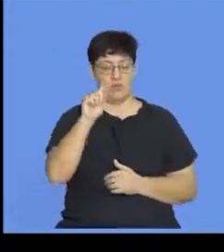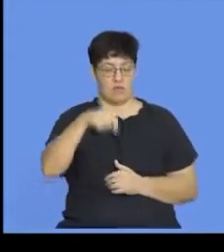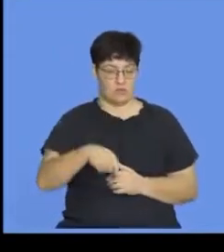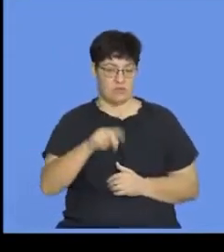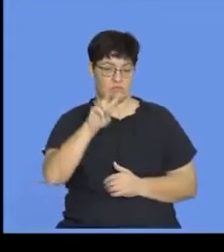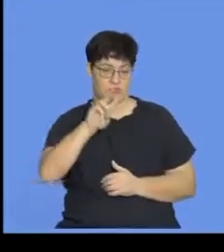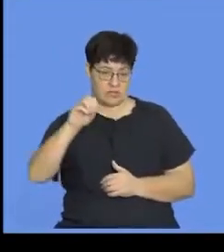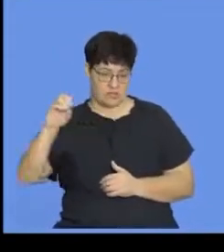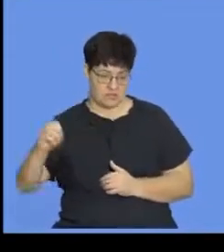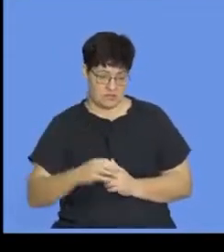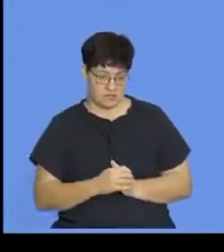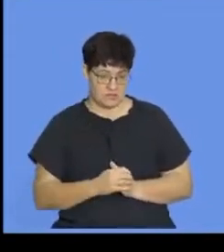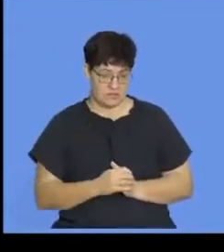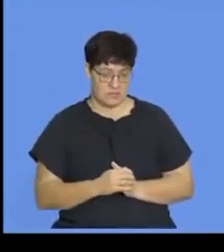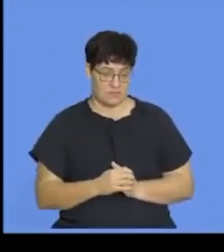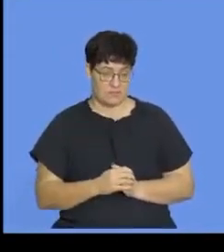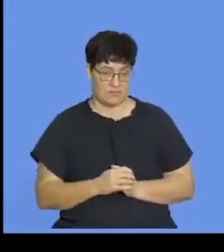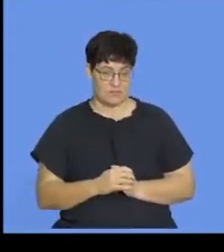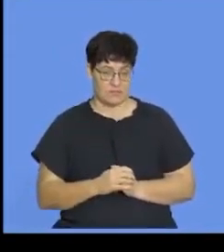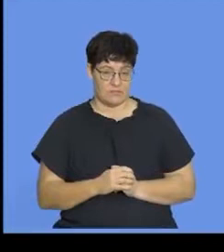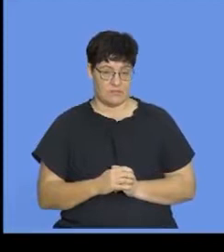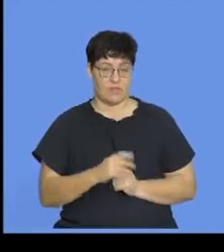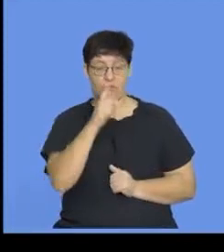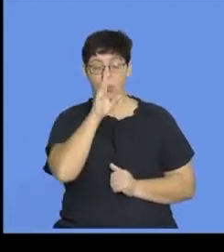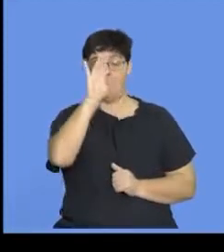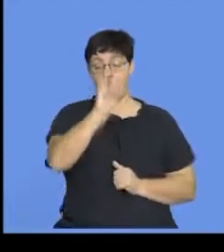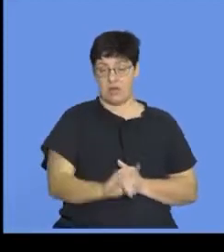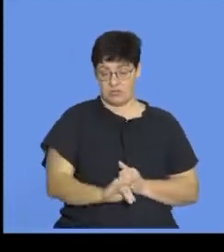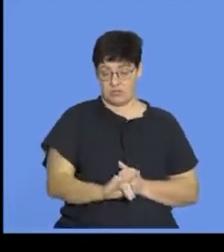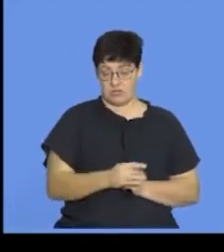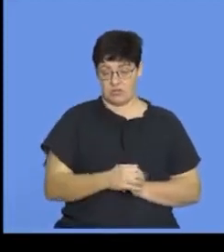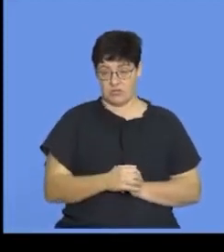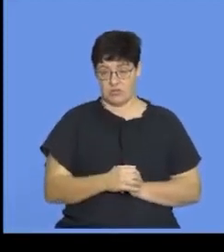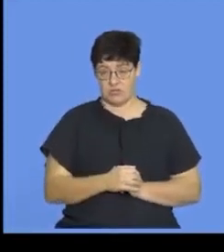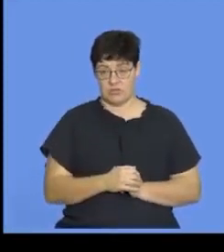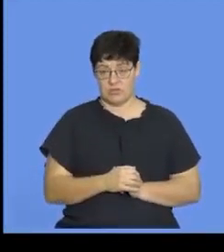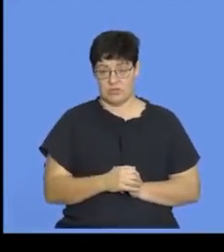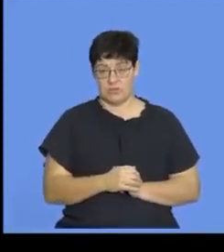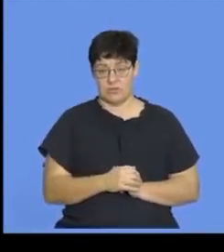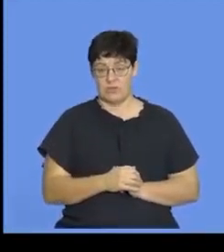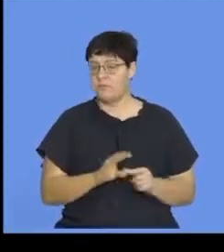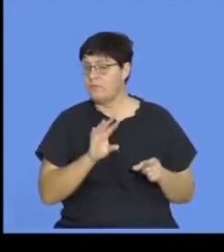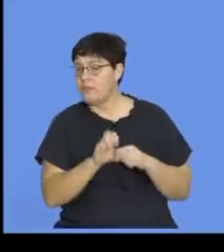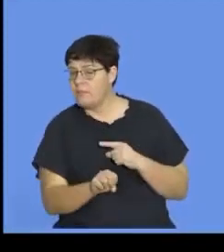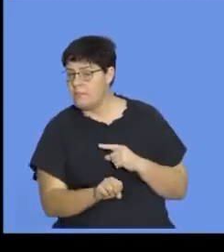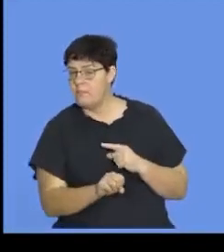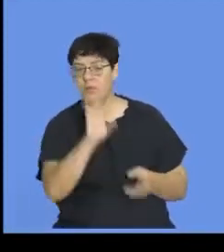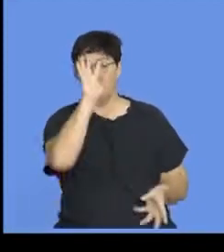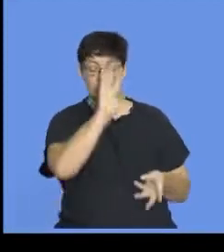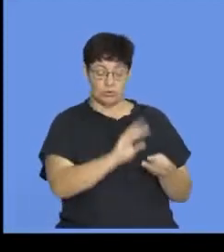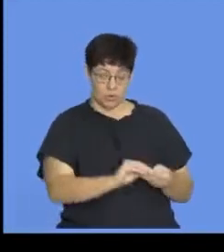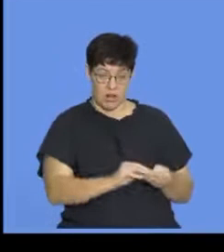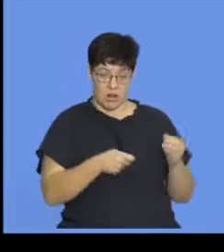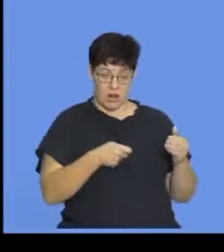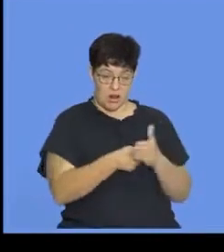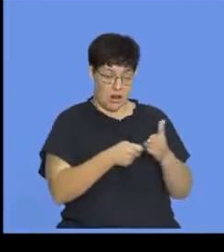31,200. Okay? Then you look at March, and once again, you find out that your total purchases is